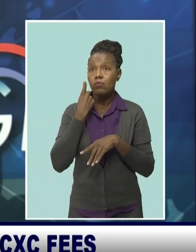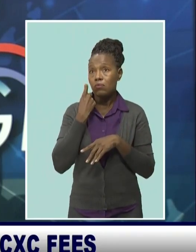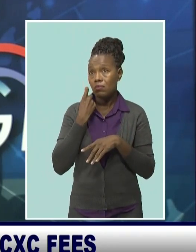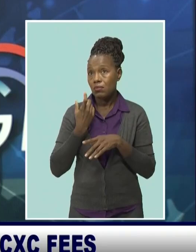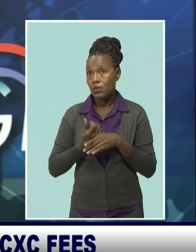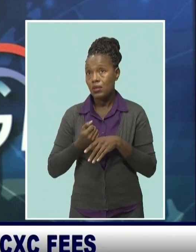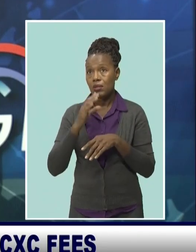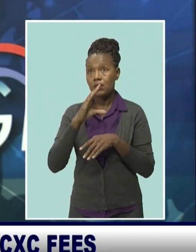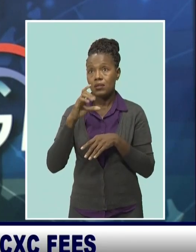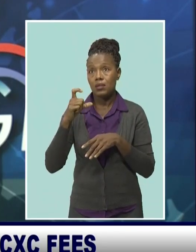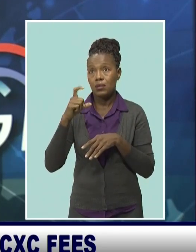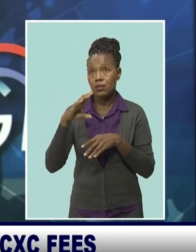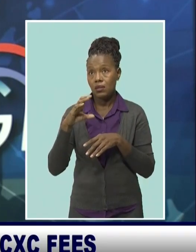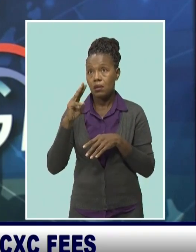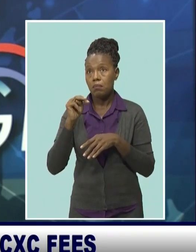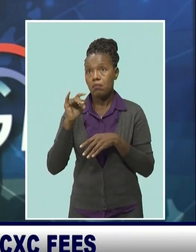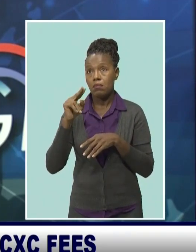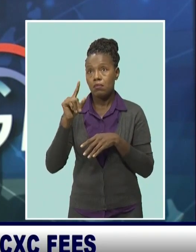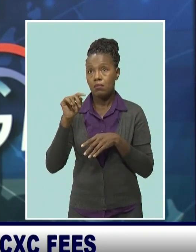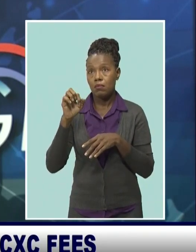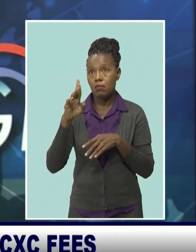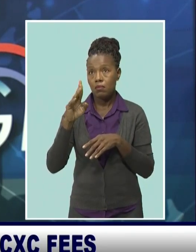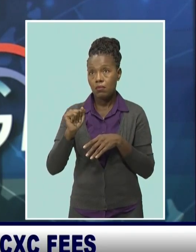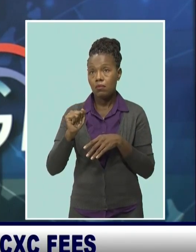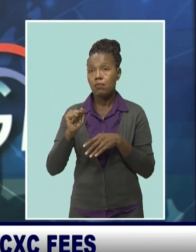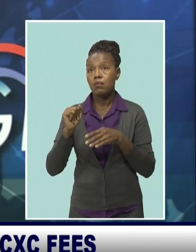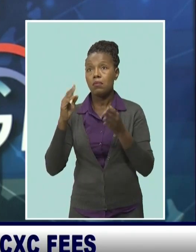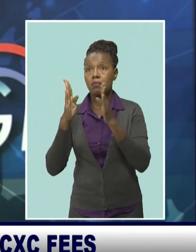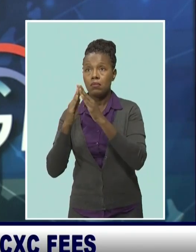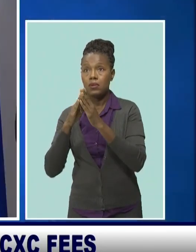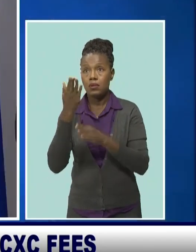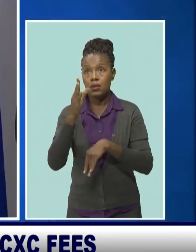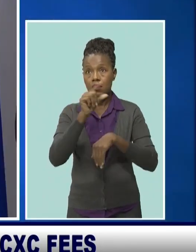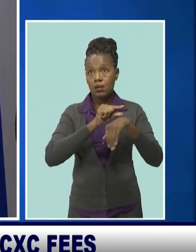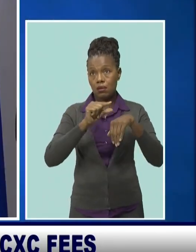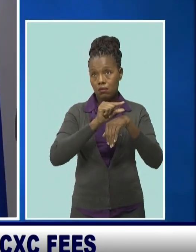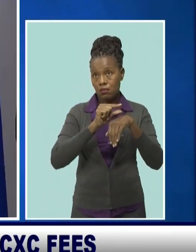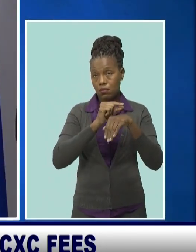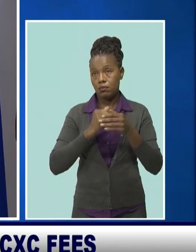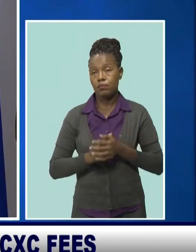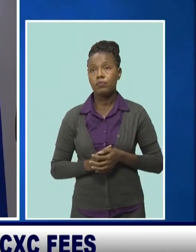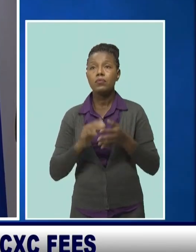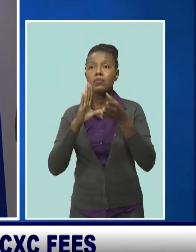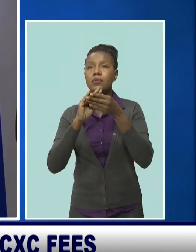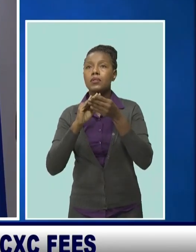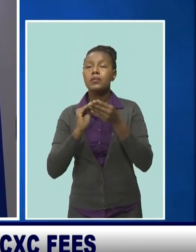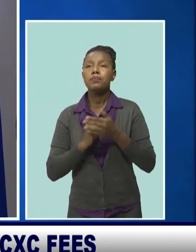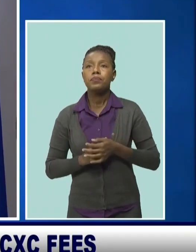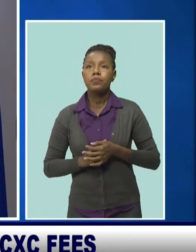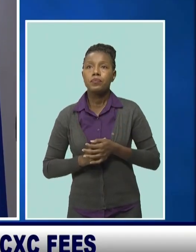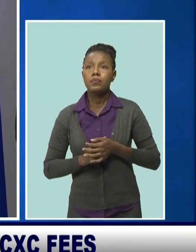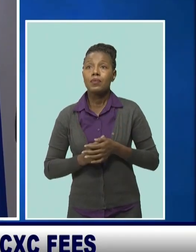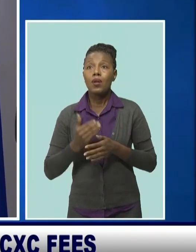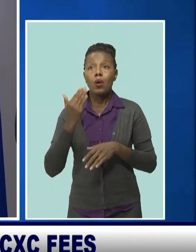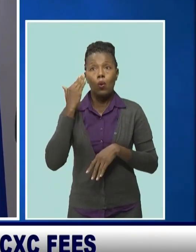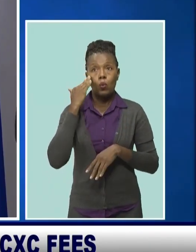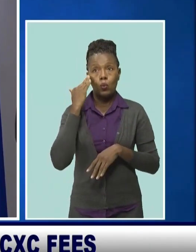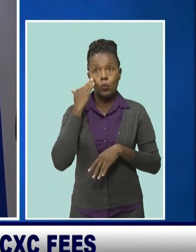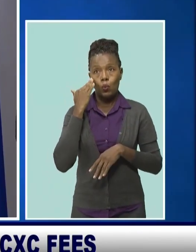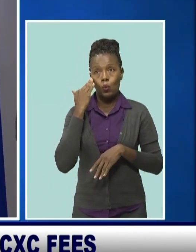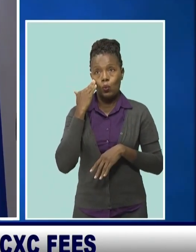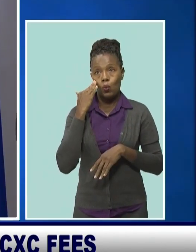segment of the CXC Ministerial Summit in Grenada. I know that there are some increases in fees that